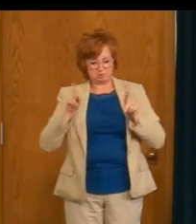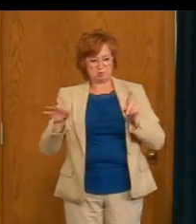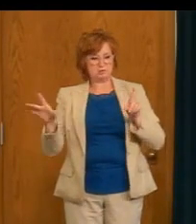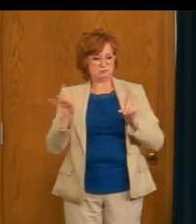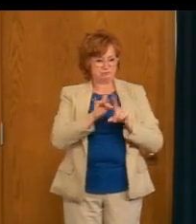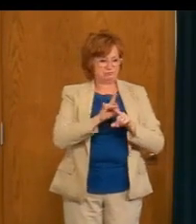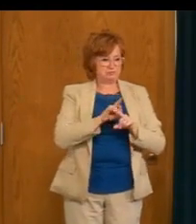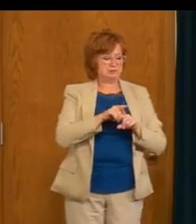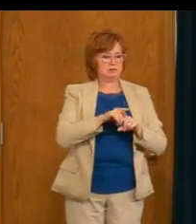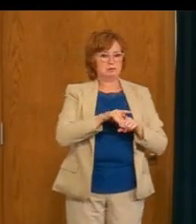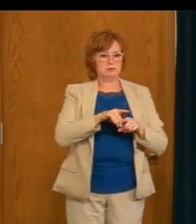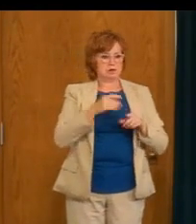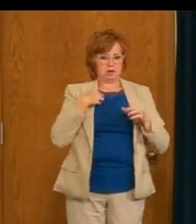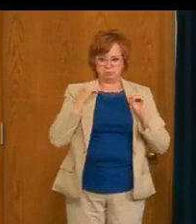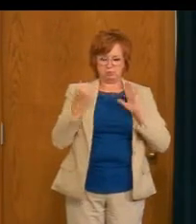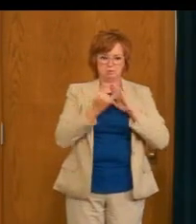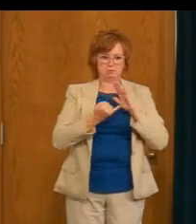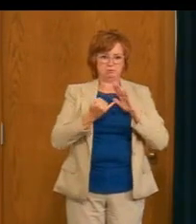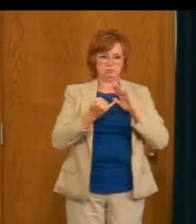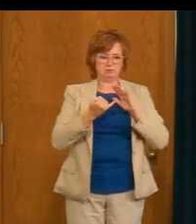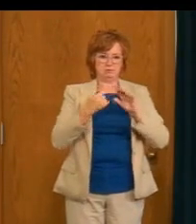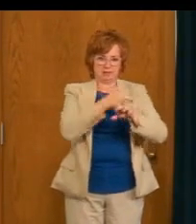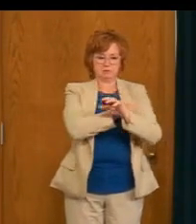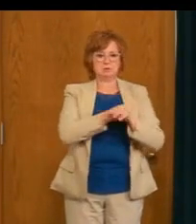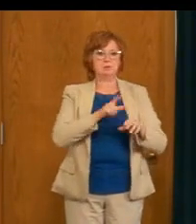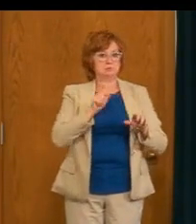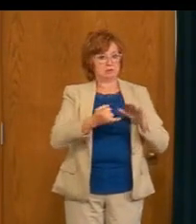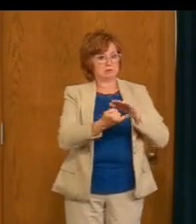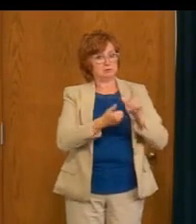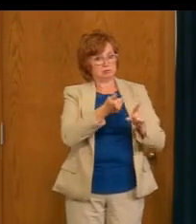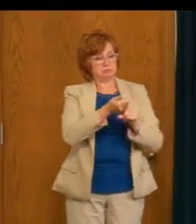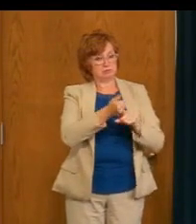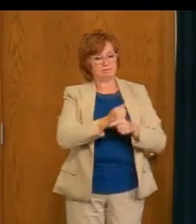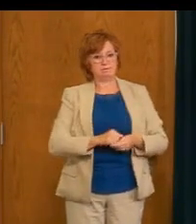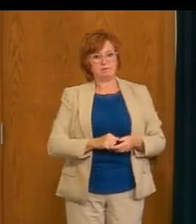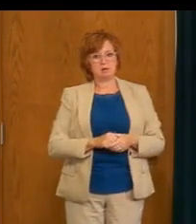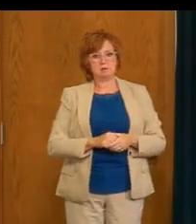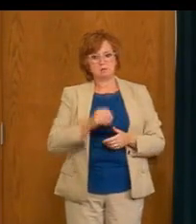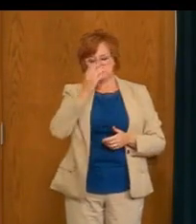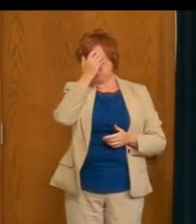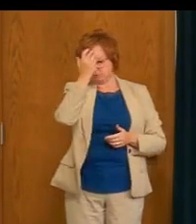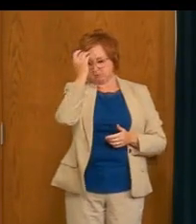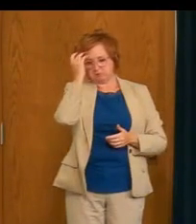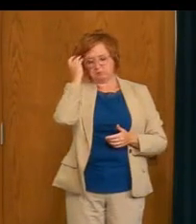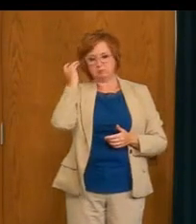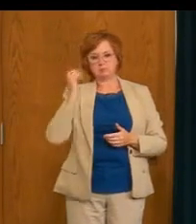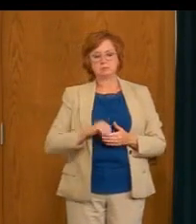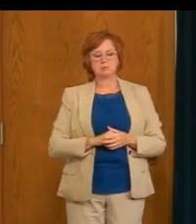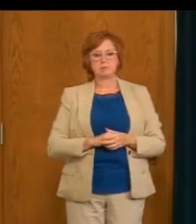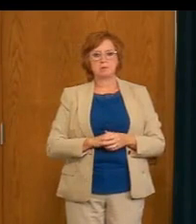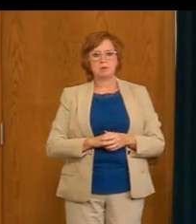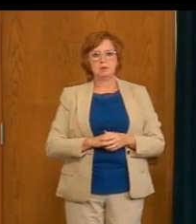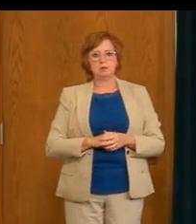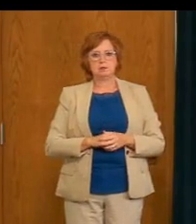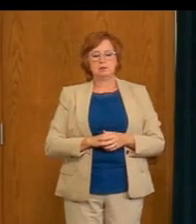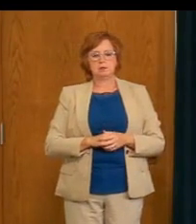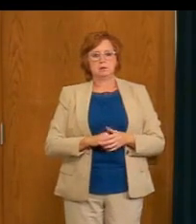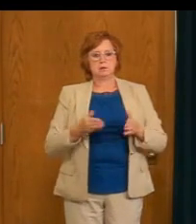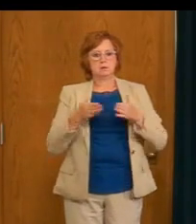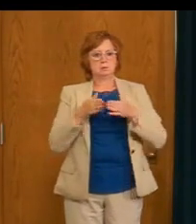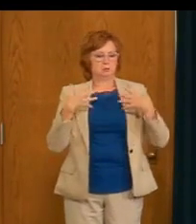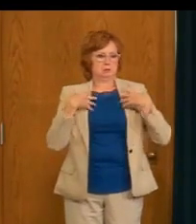have to isolate because our number of contacts are higher. Even if public health hasn't reached you, if you were a close contact, more